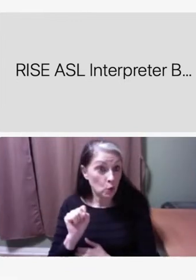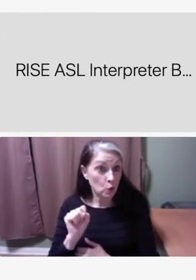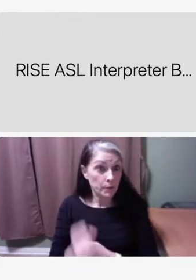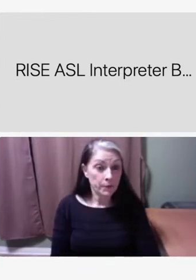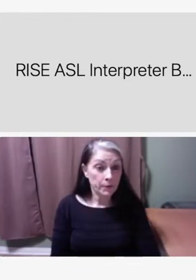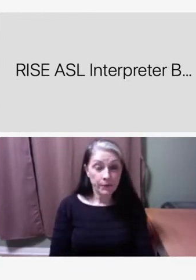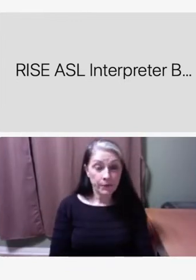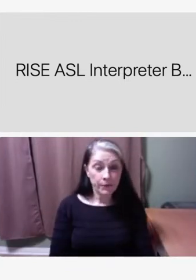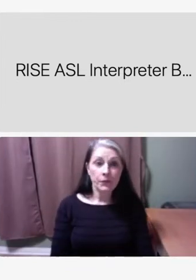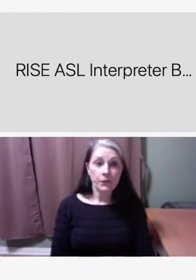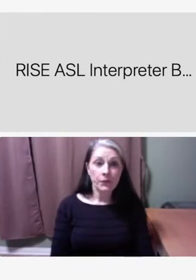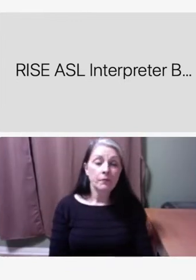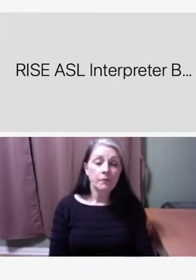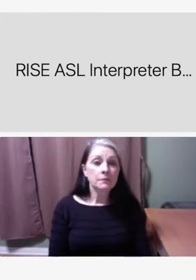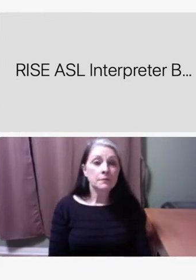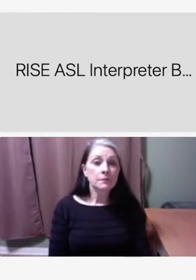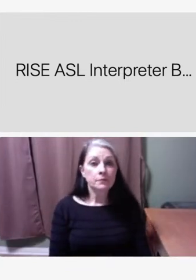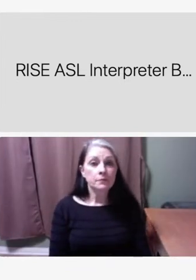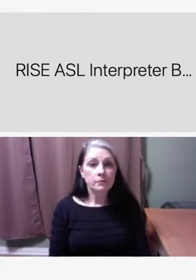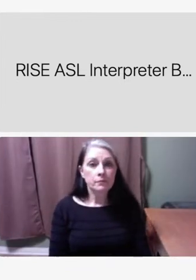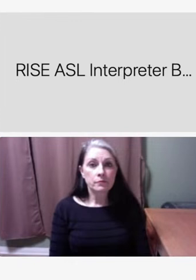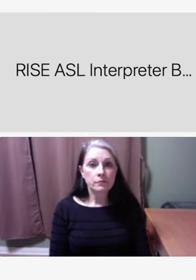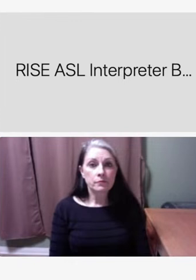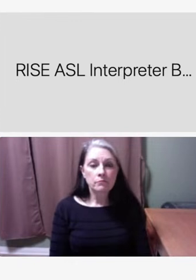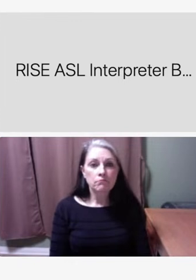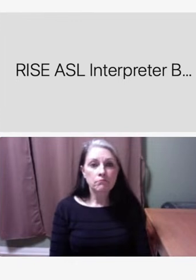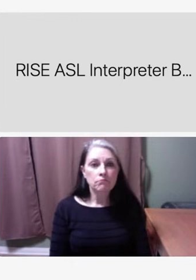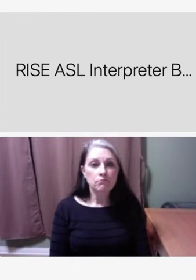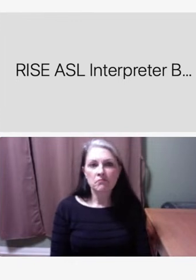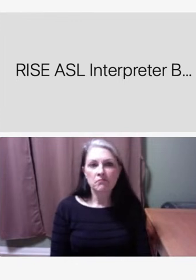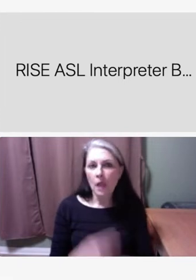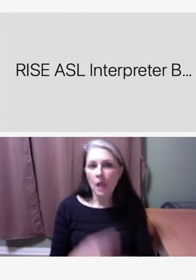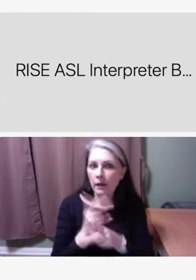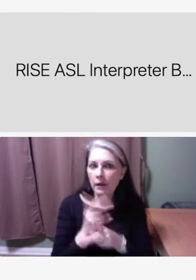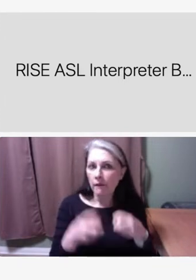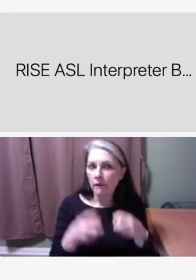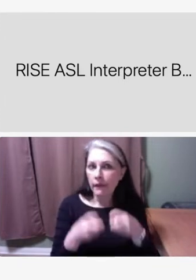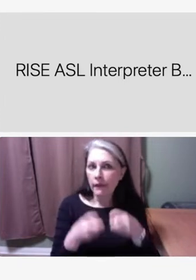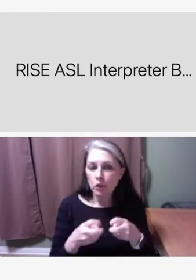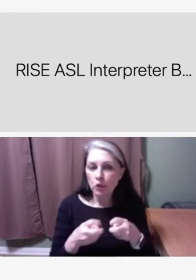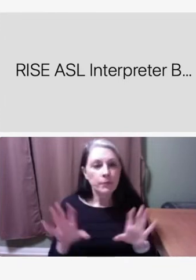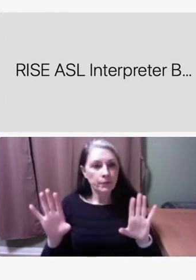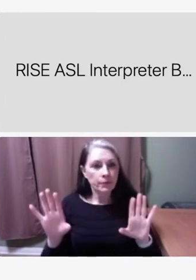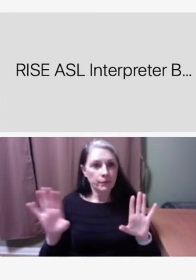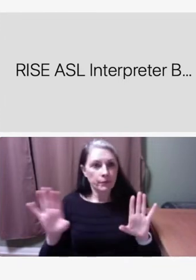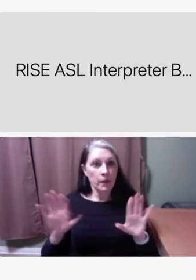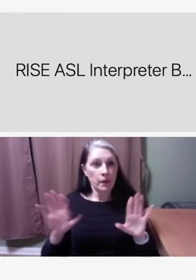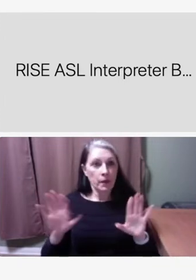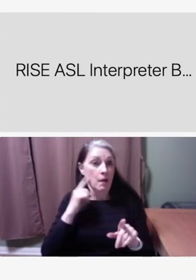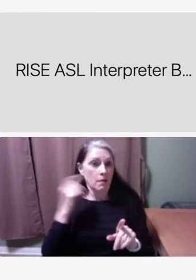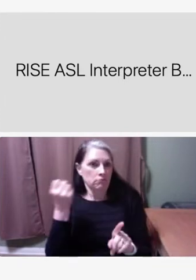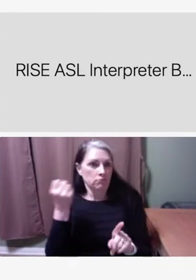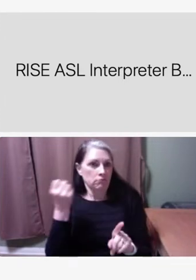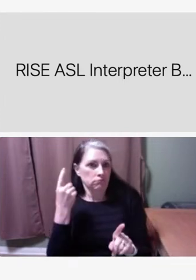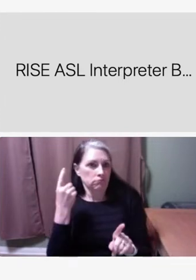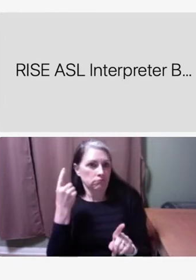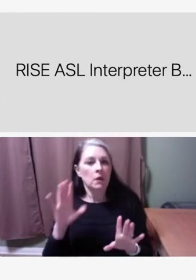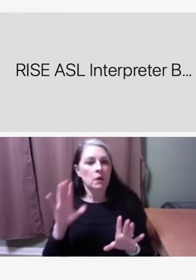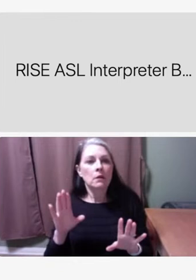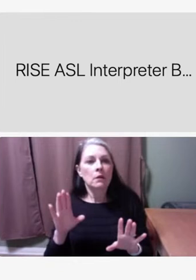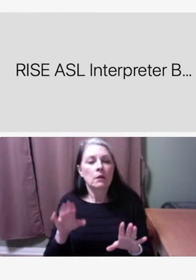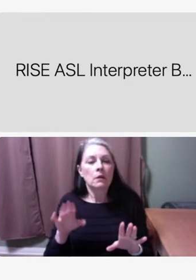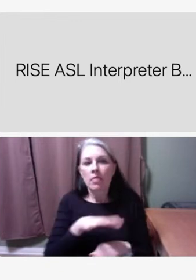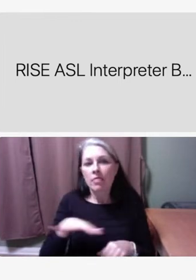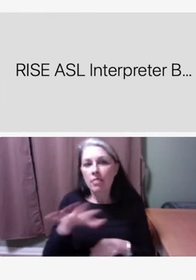So that would take care of the issue. Mr. Flores. Well, just so I understand, I'm familiar with the field configuration. So just to be